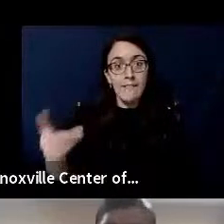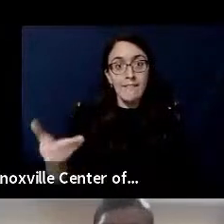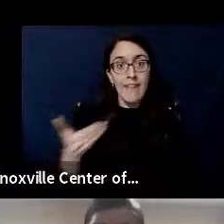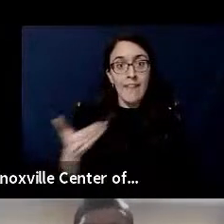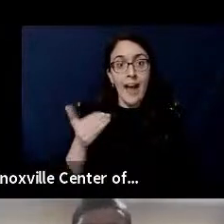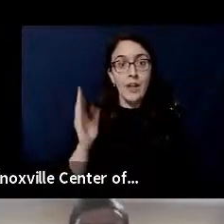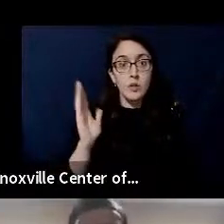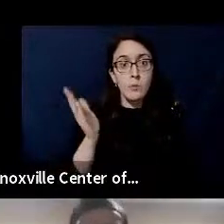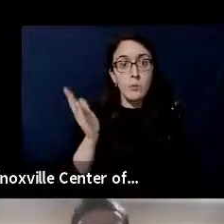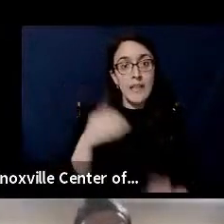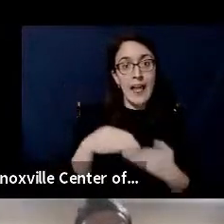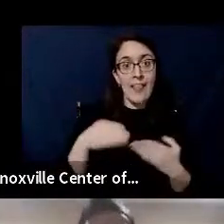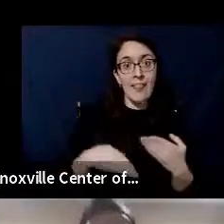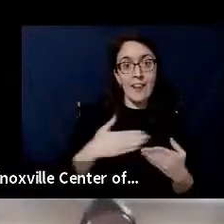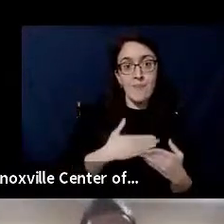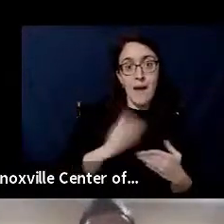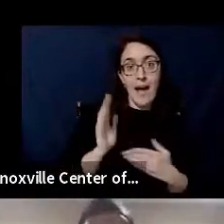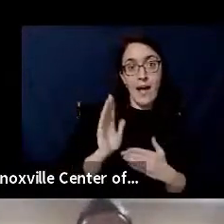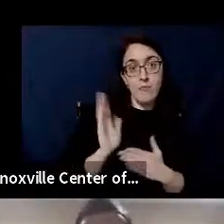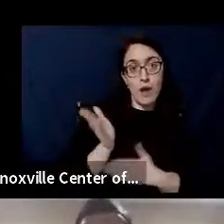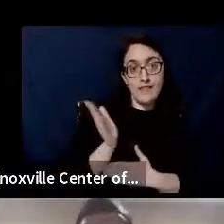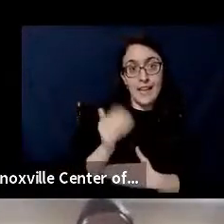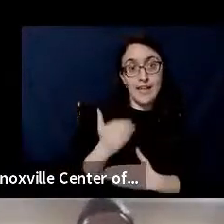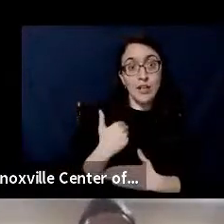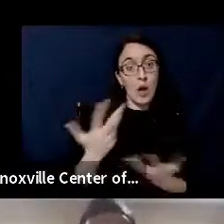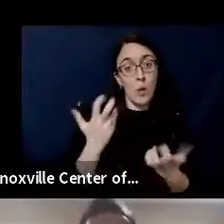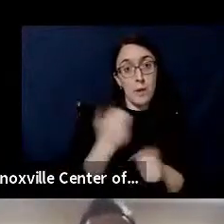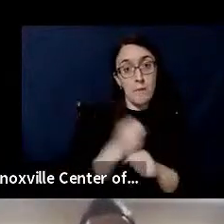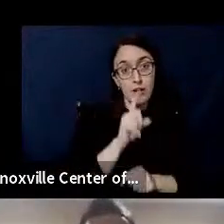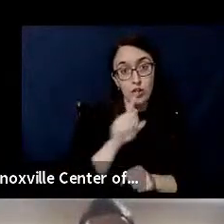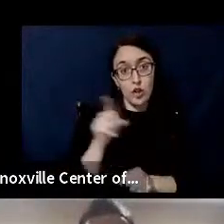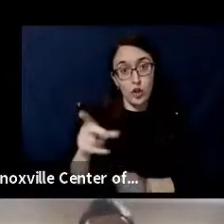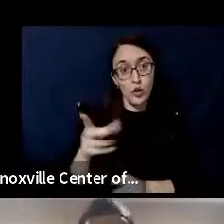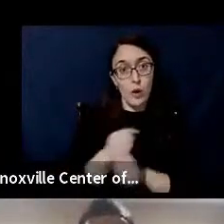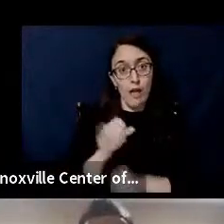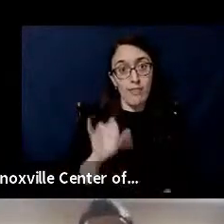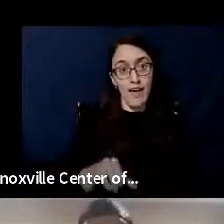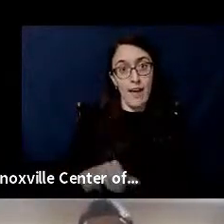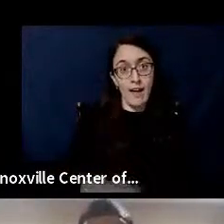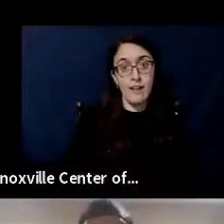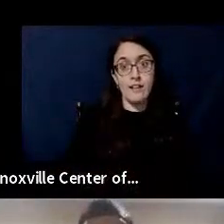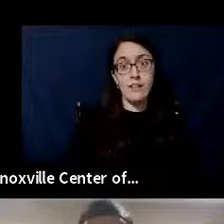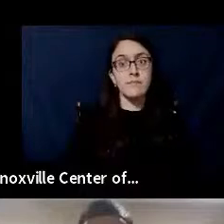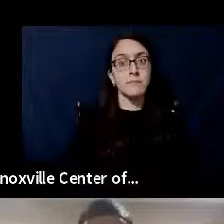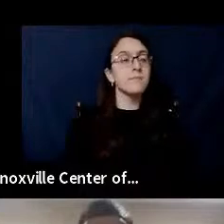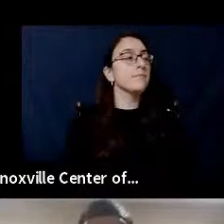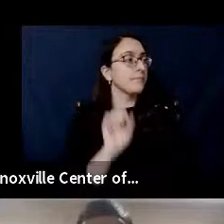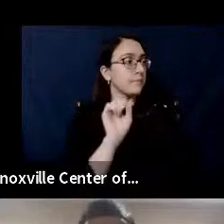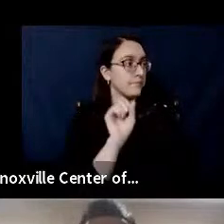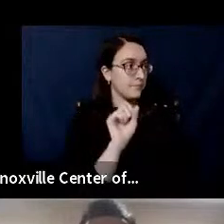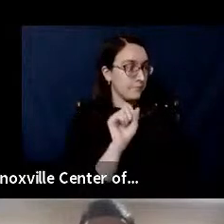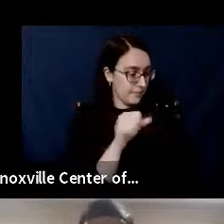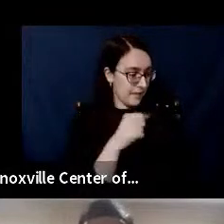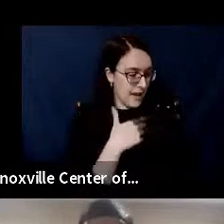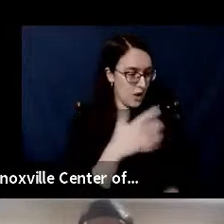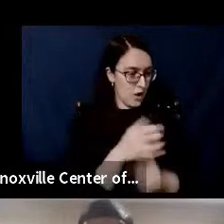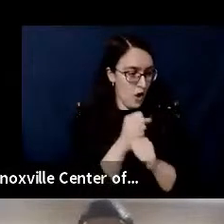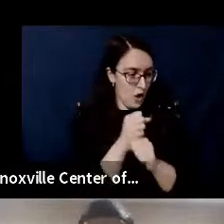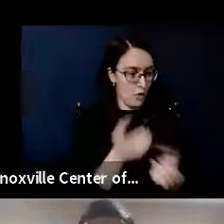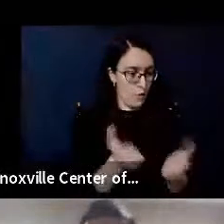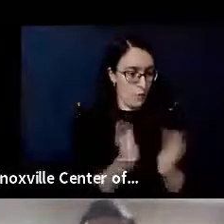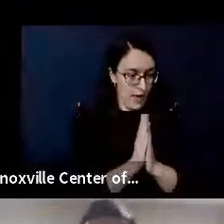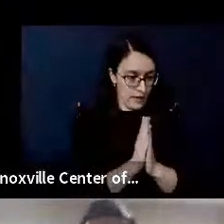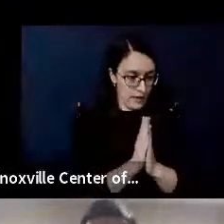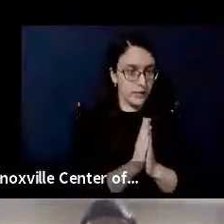agenda item, but I just wanted to set that expectation, make sure you'd gotten that. I had gotten the request,